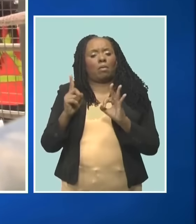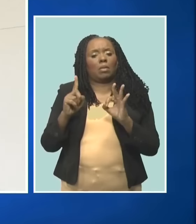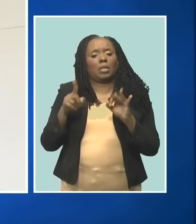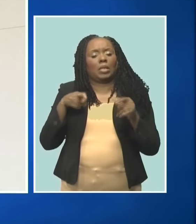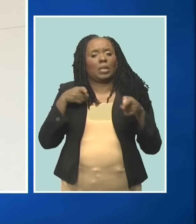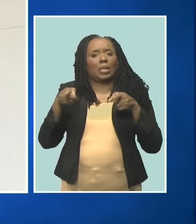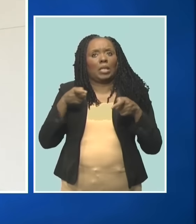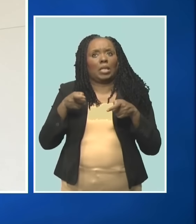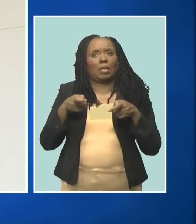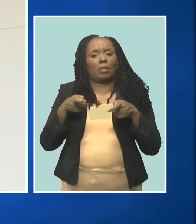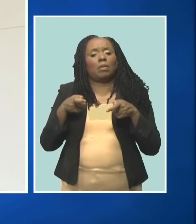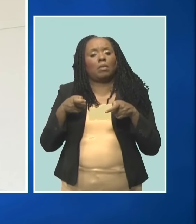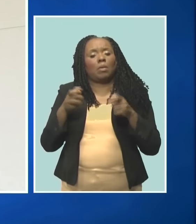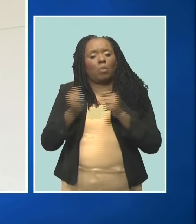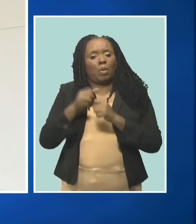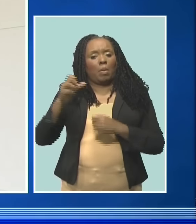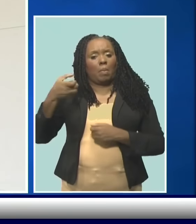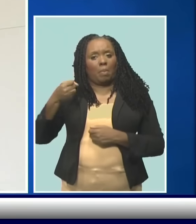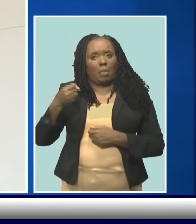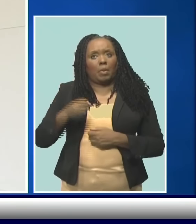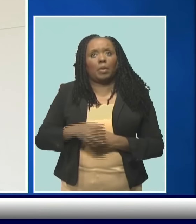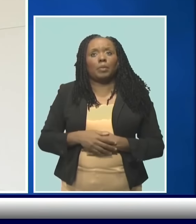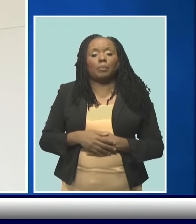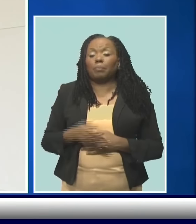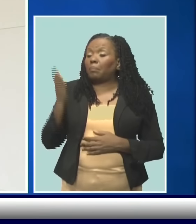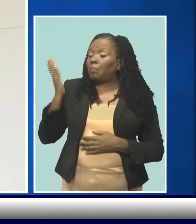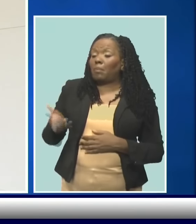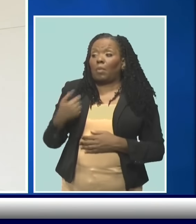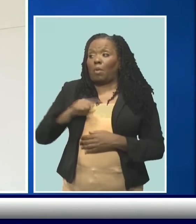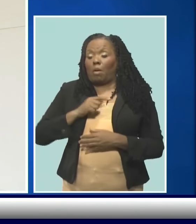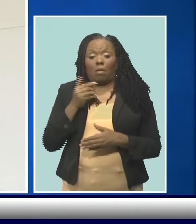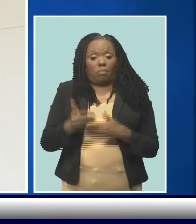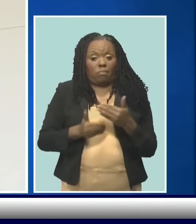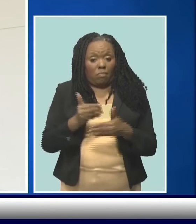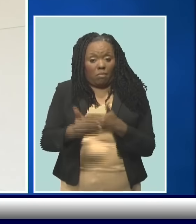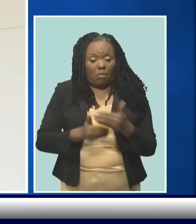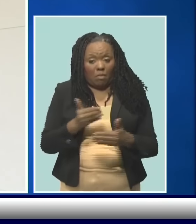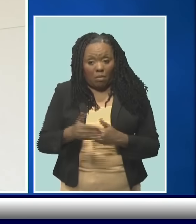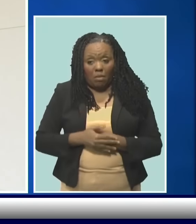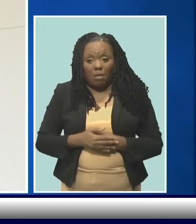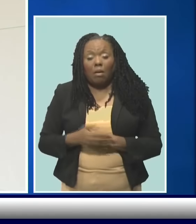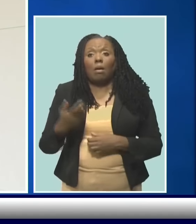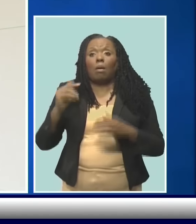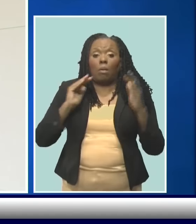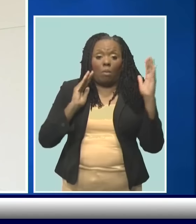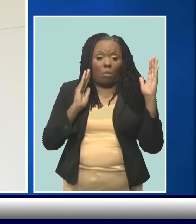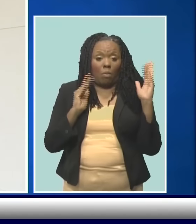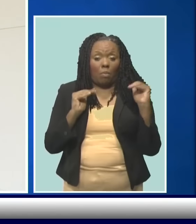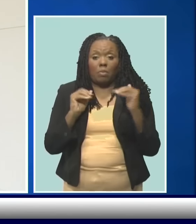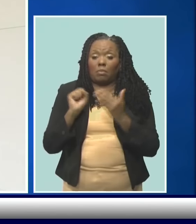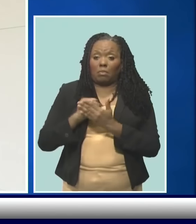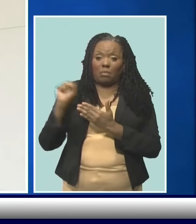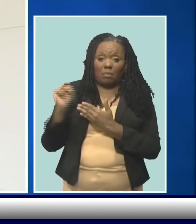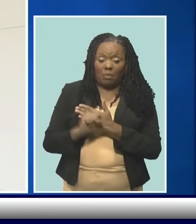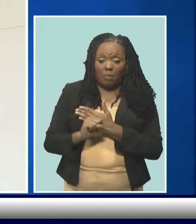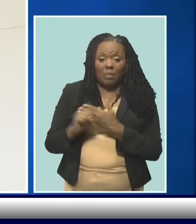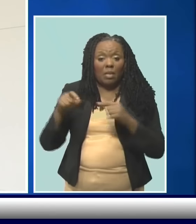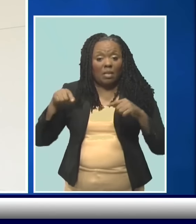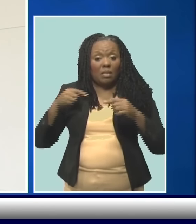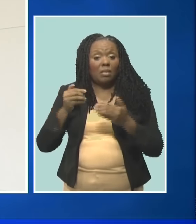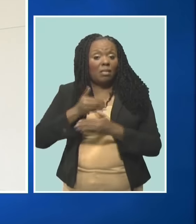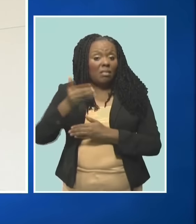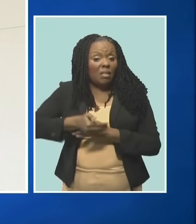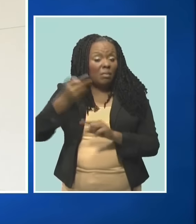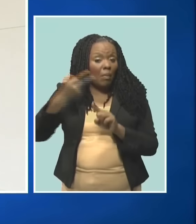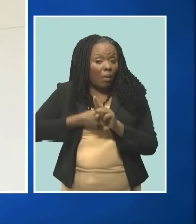shortage. We are progressing in terms of the importation of those cows. We are hoping that by September of this year, which is